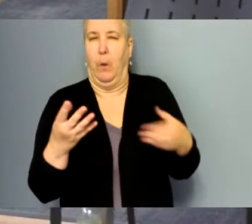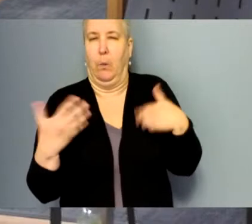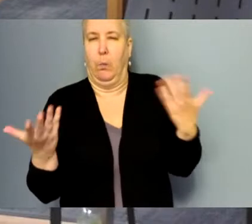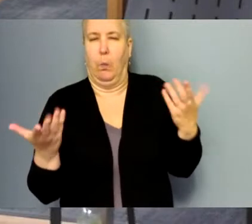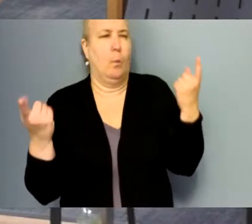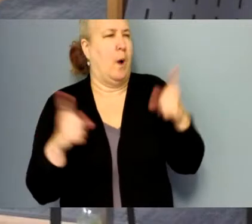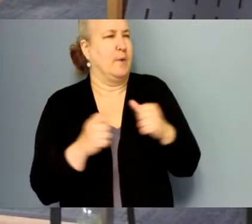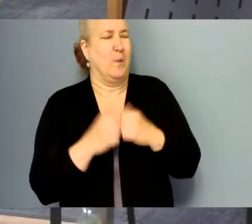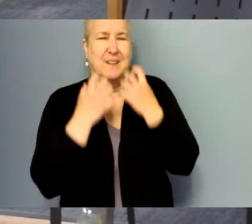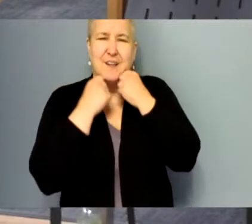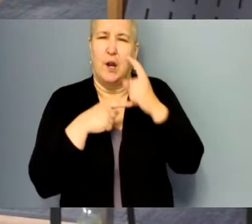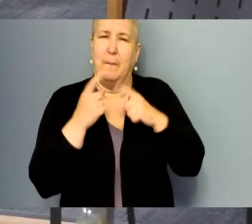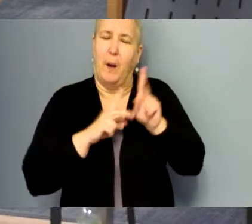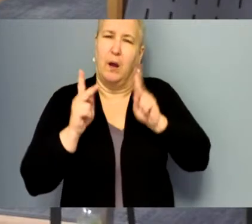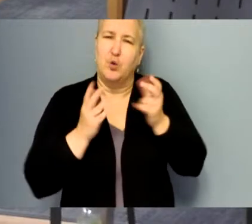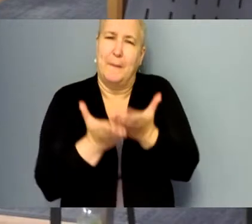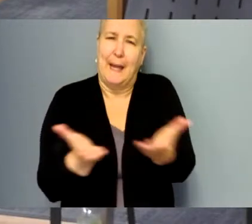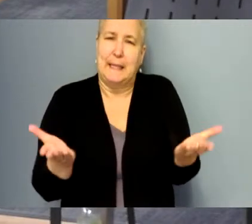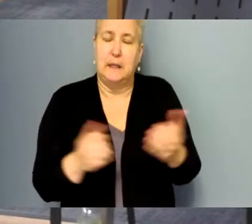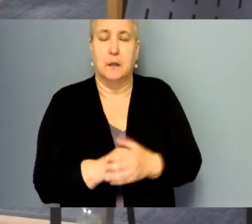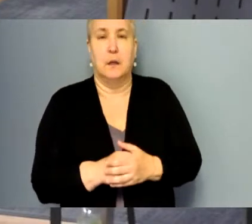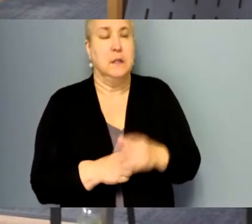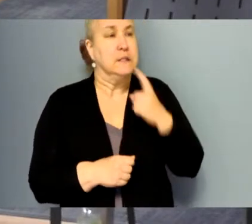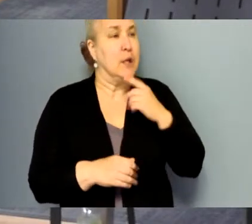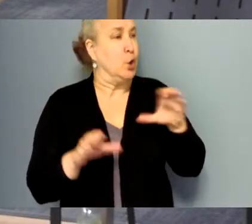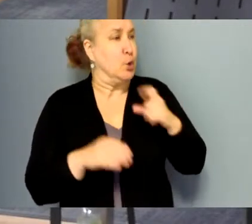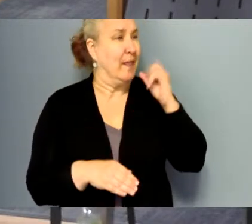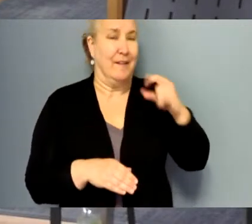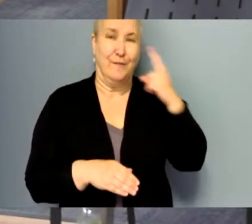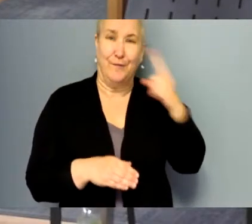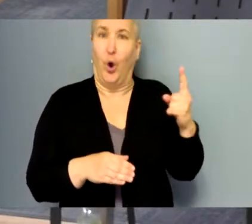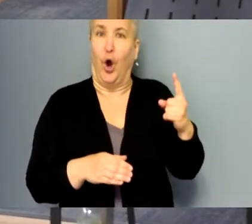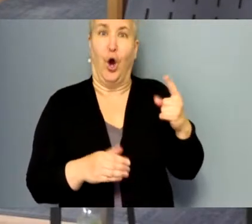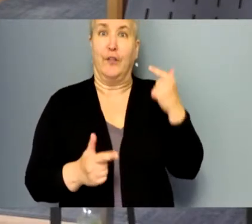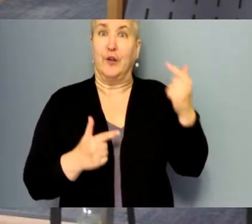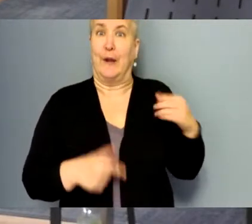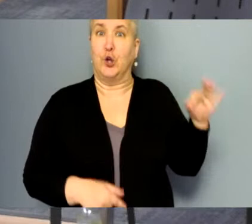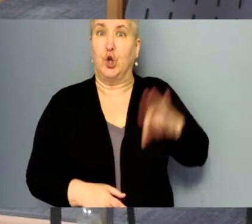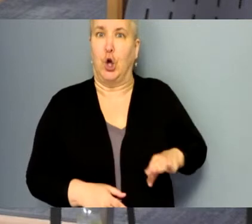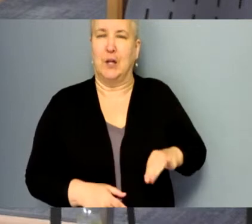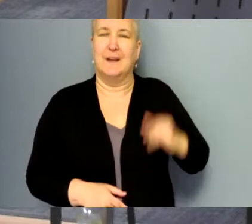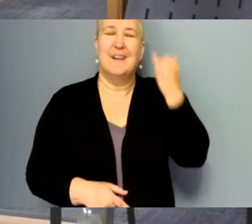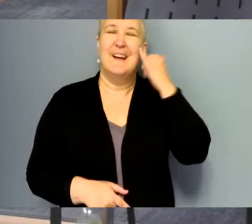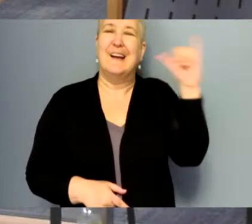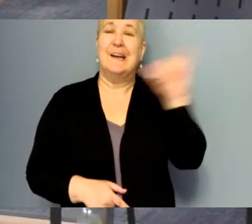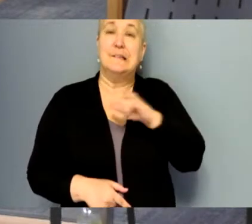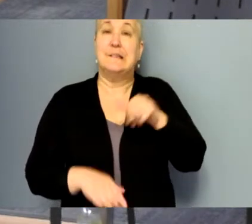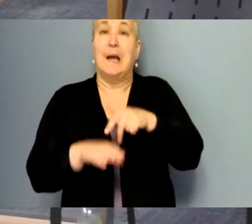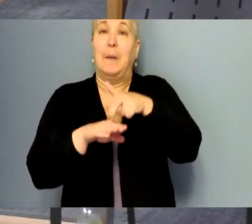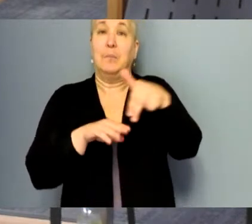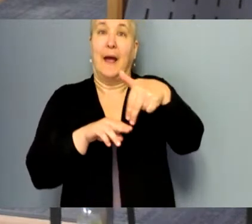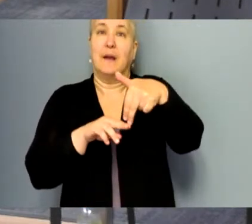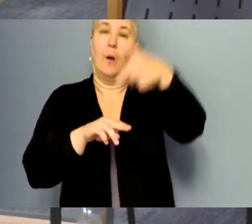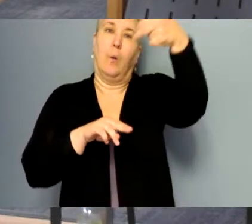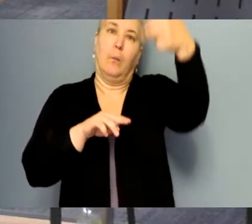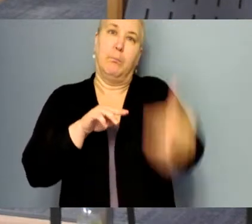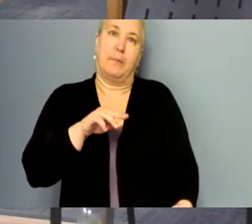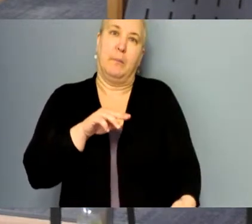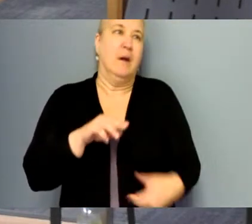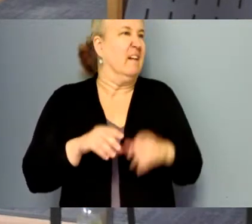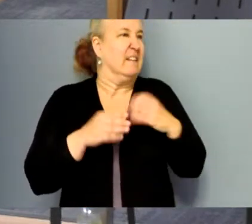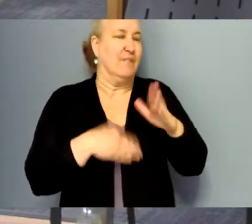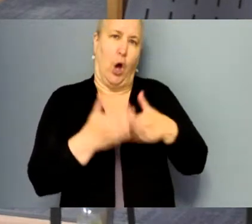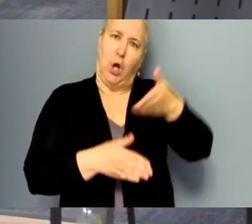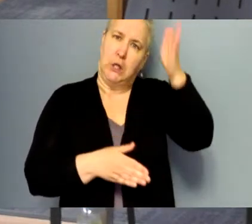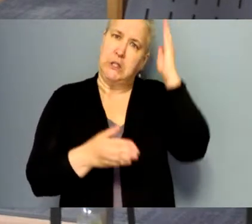with the caring about humanity? Saying doing it for the greater good is like walking off the plank and giving it up, all your